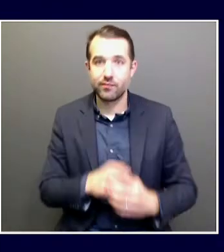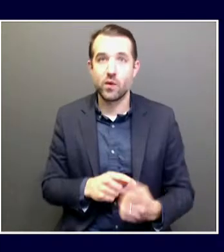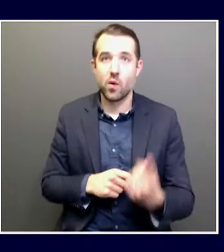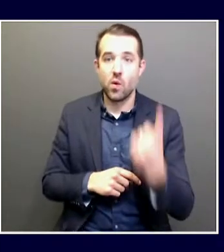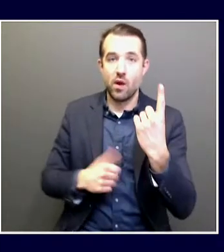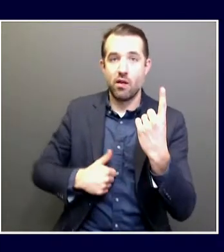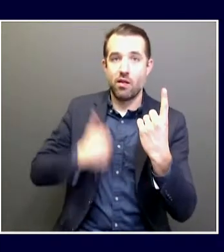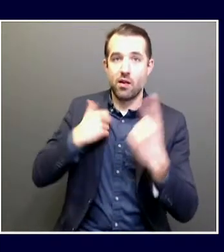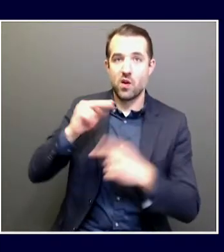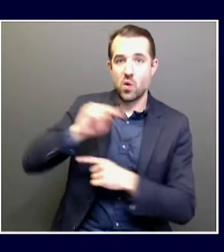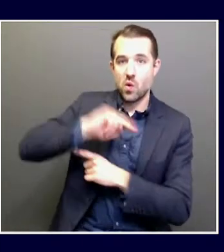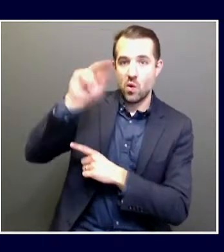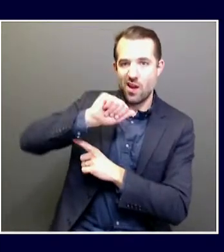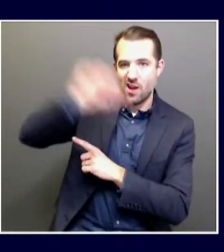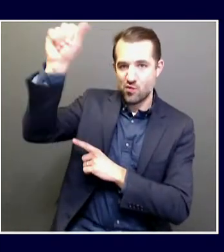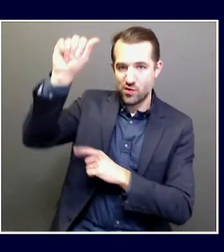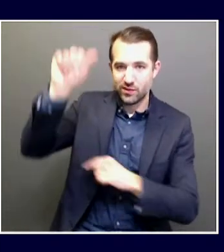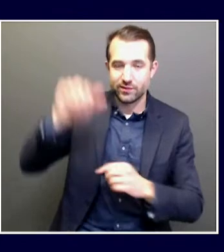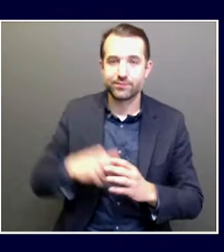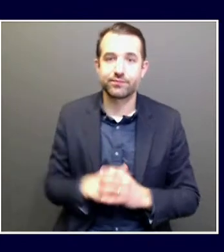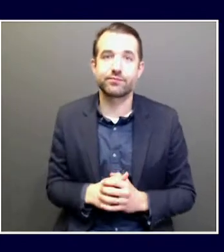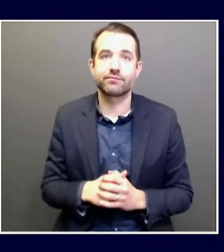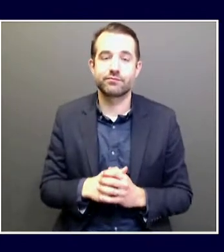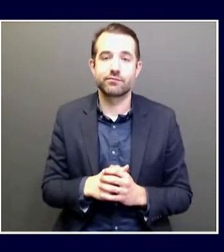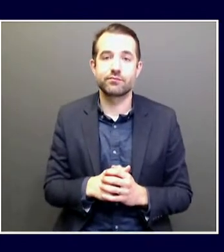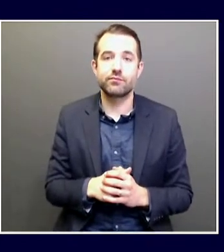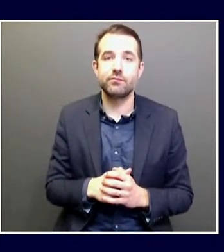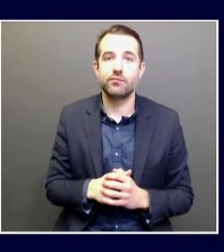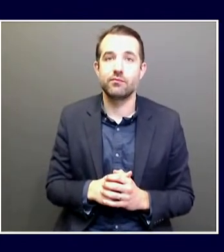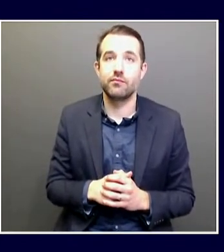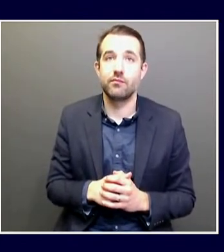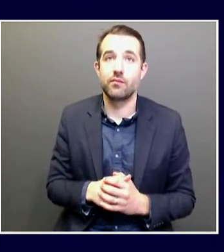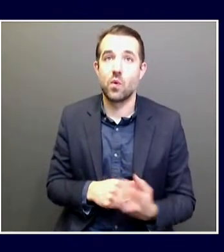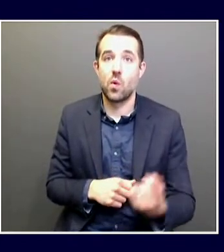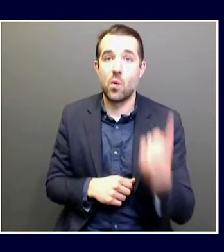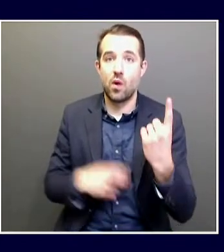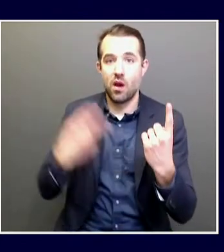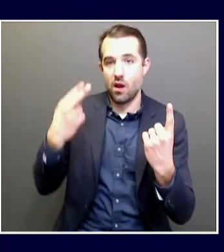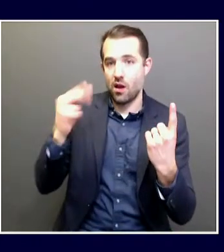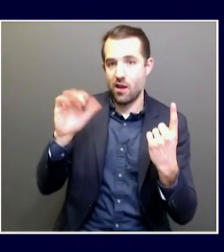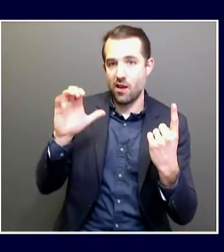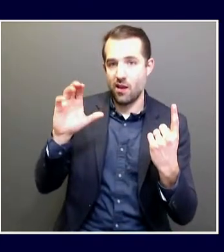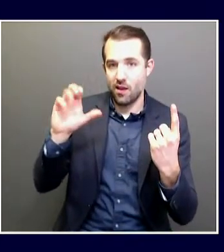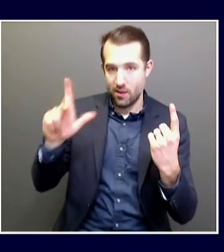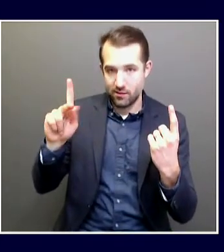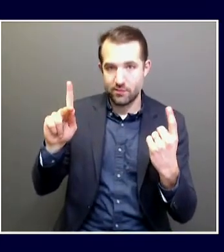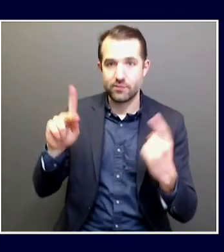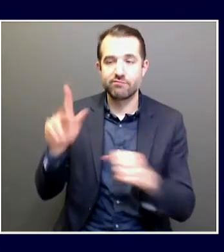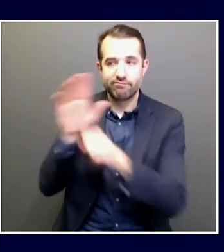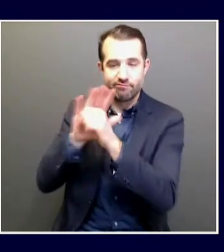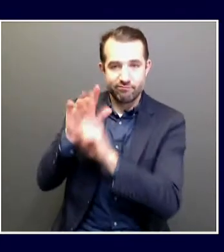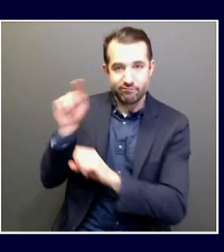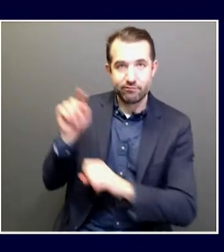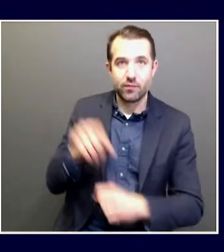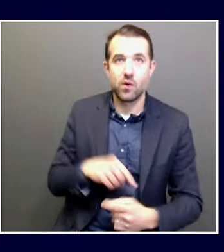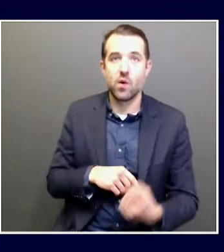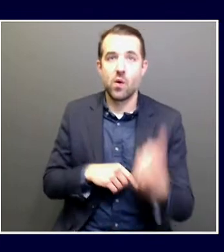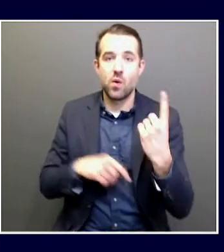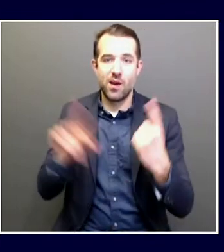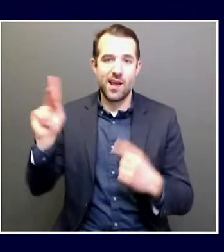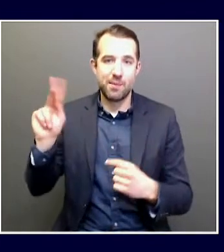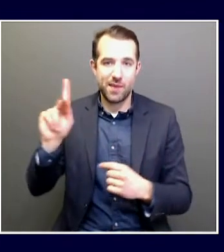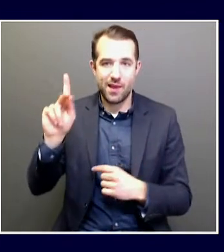County, a third from Hancock County, a fourth from Kennebec County, and a fifth from Knox